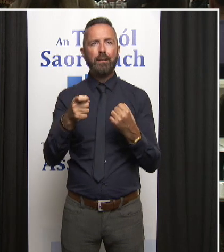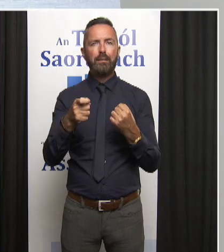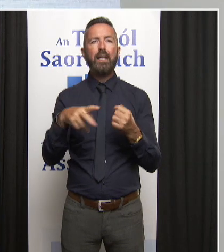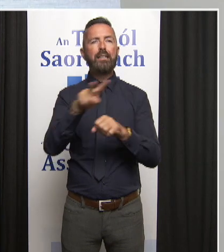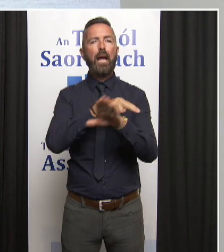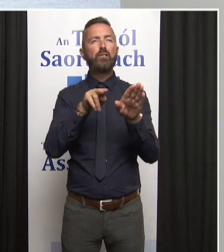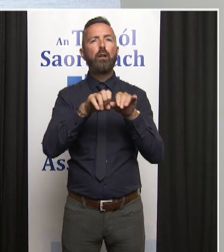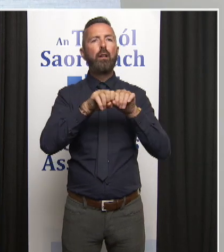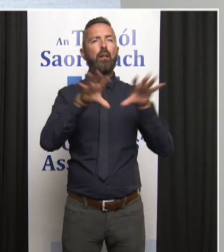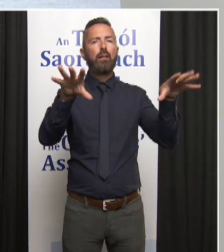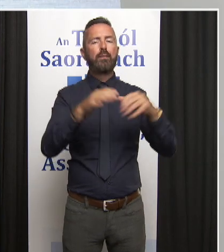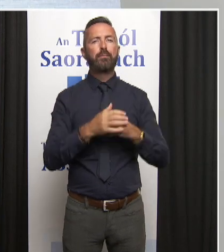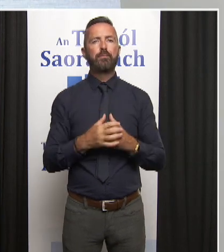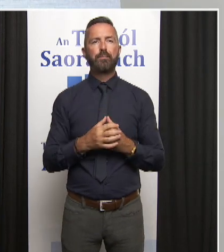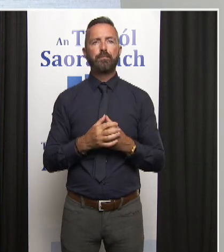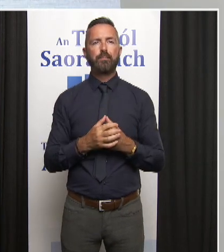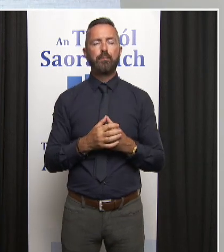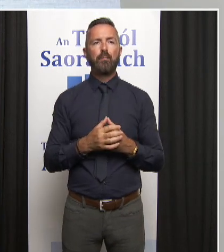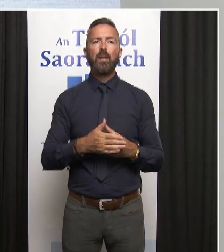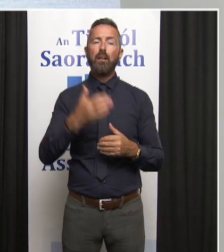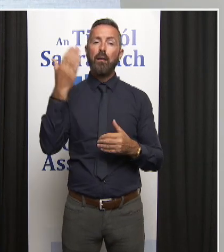And then finally, we